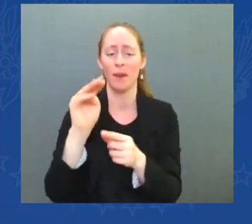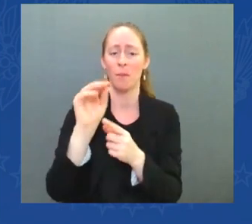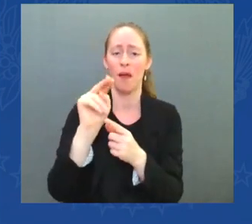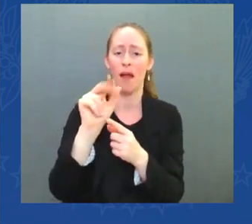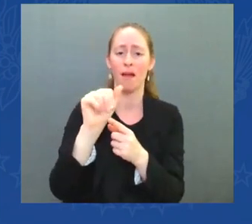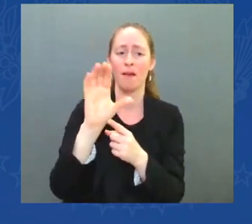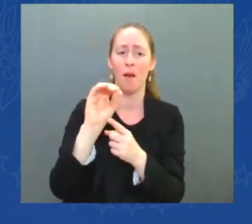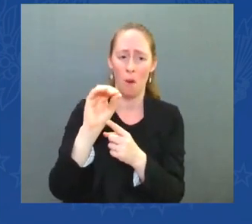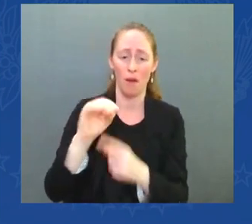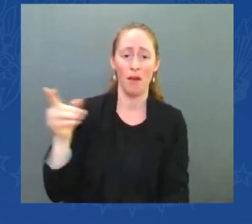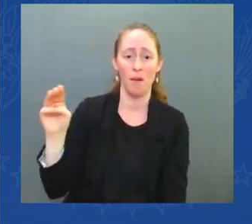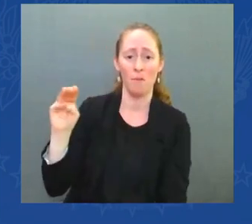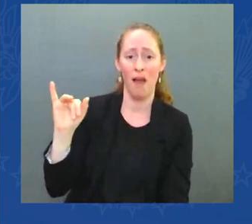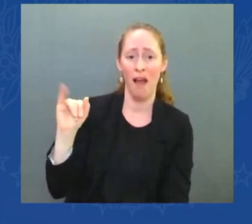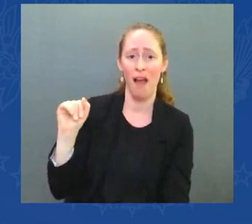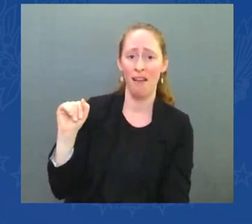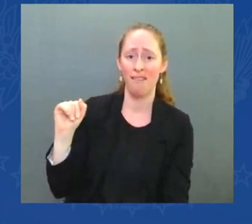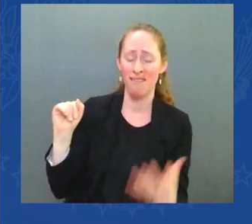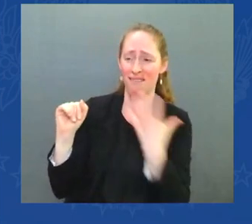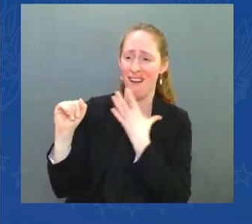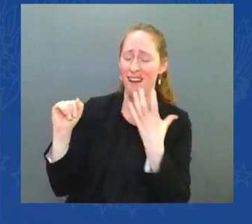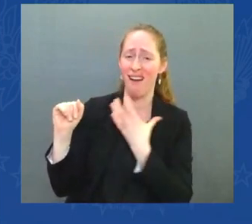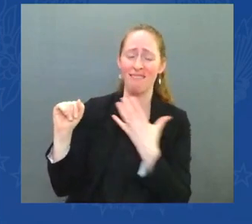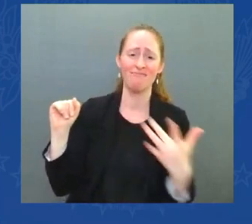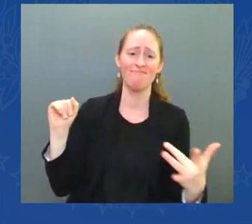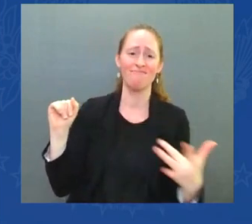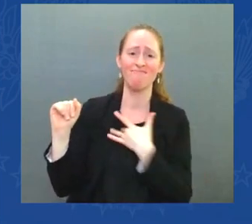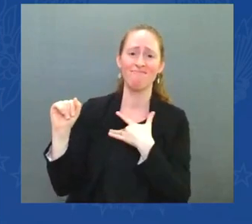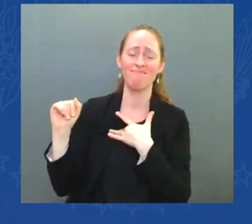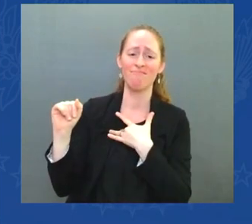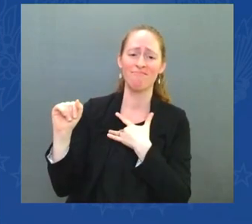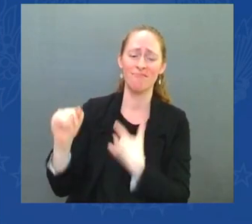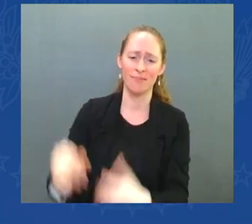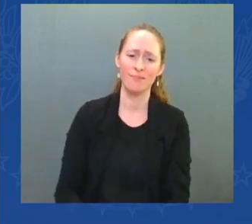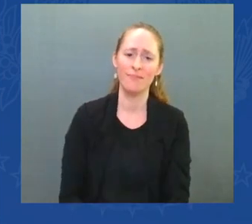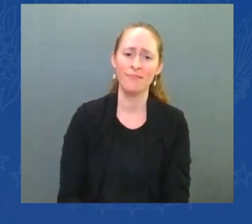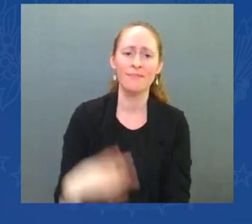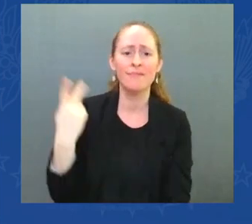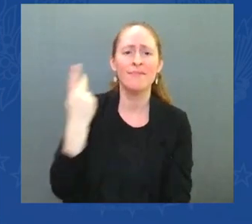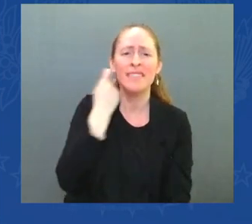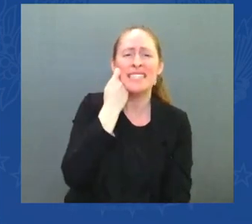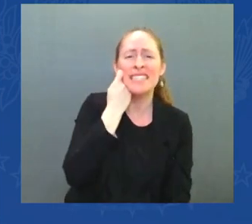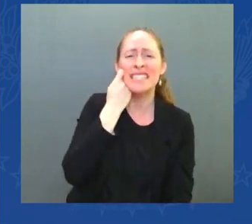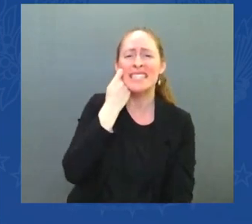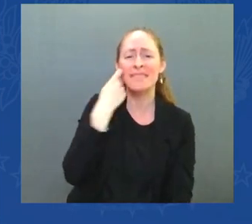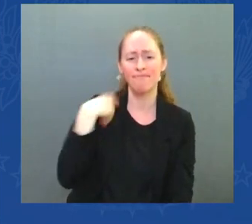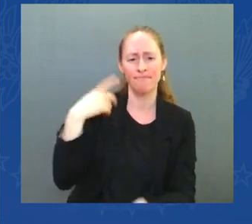We spoke for a moment inside the Oval Office, and a lot